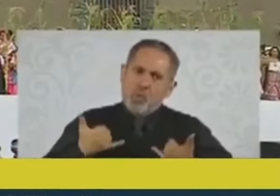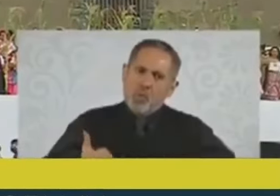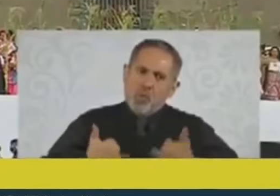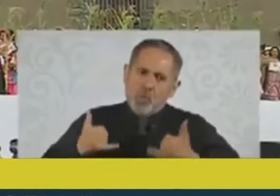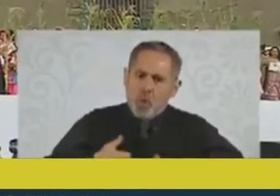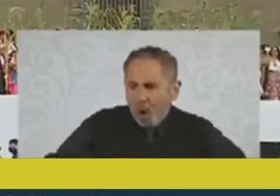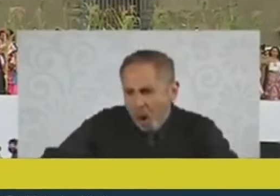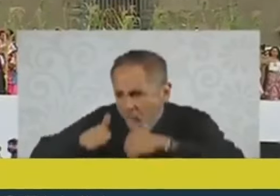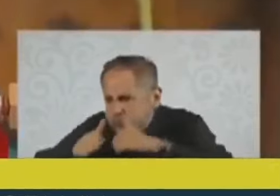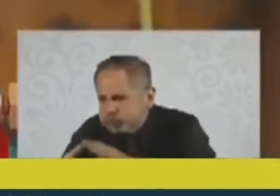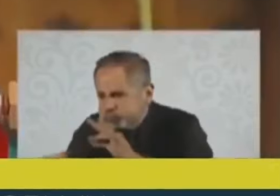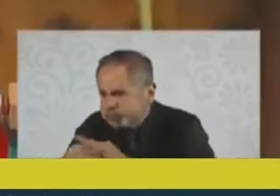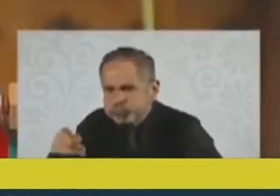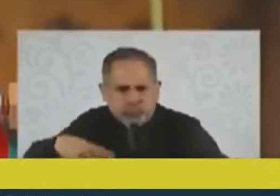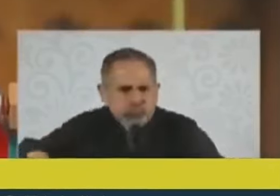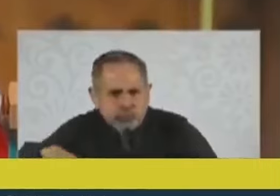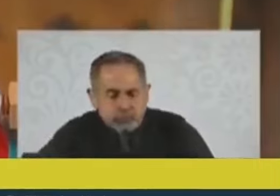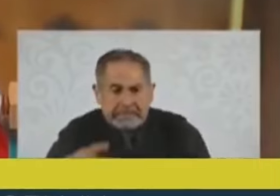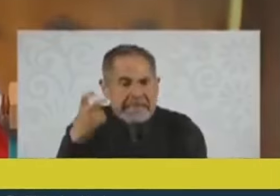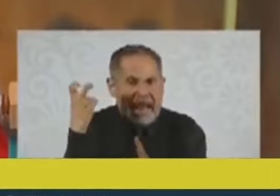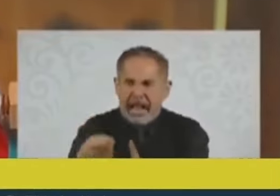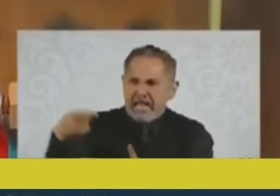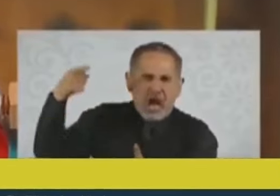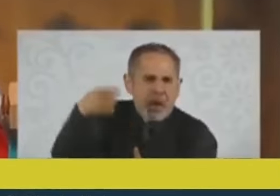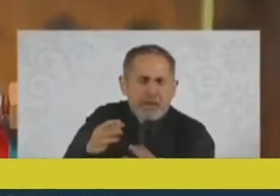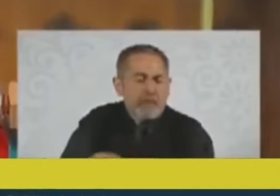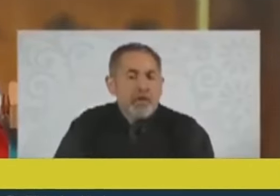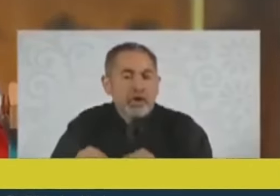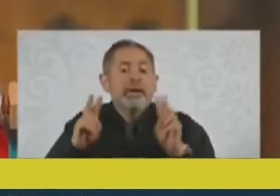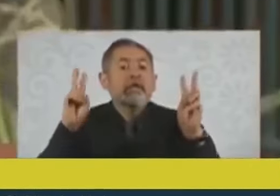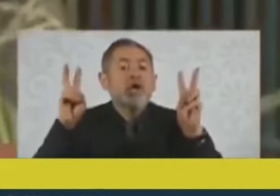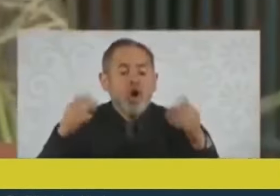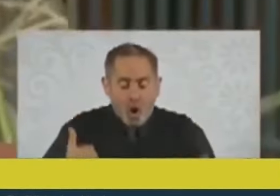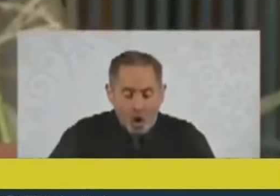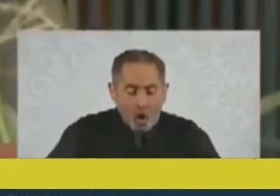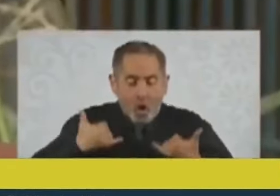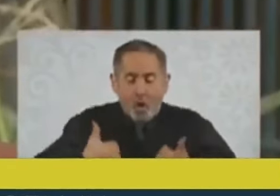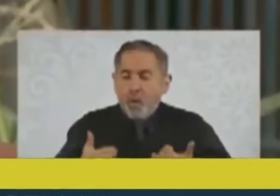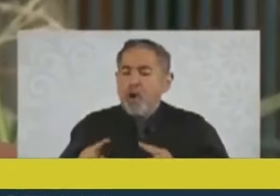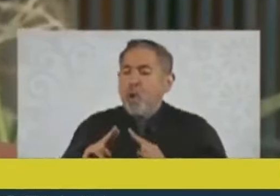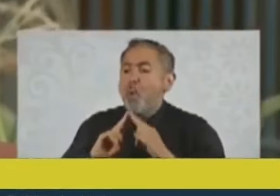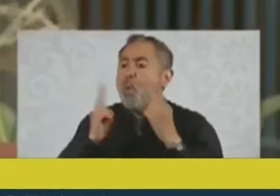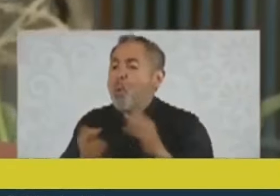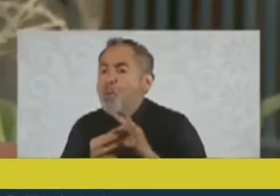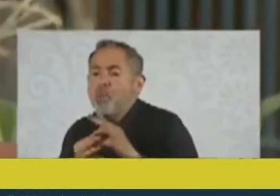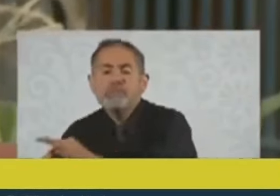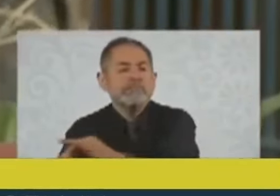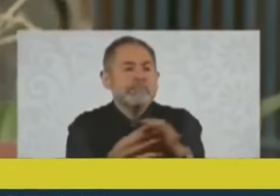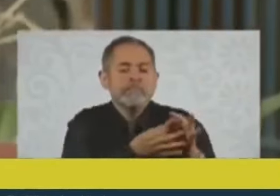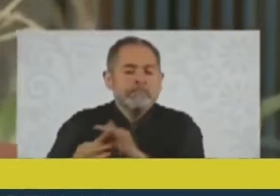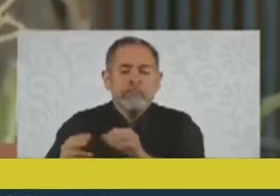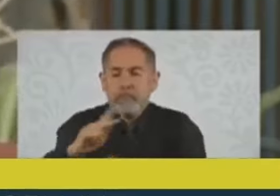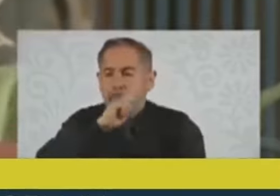job of the young people of our country. And we will develop the program